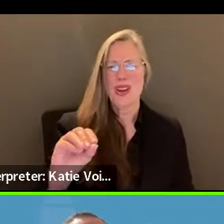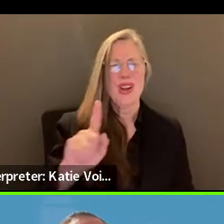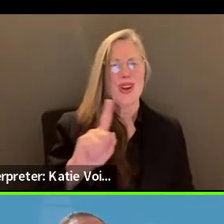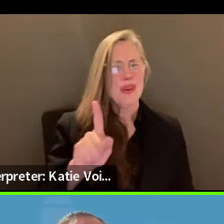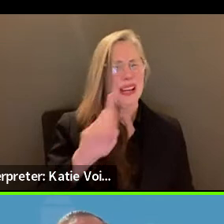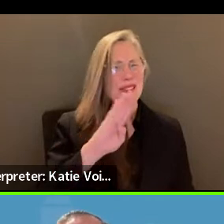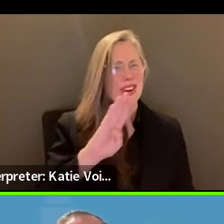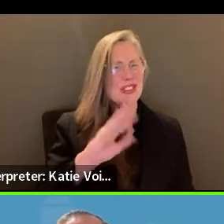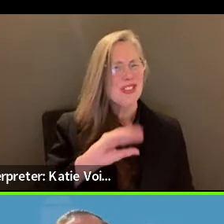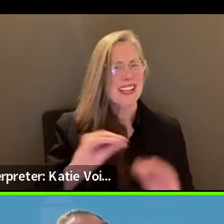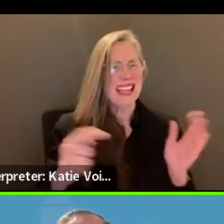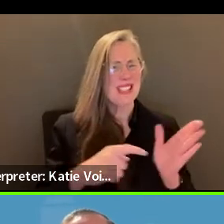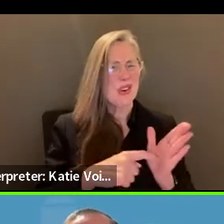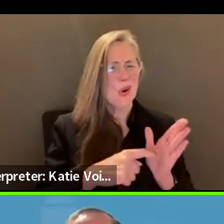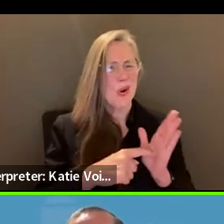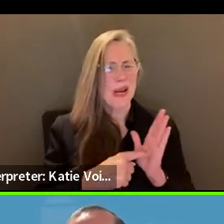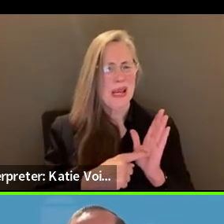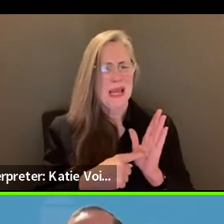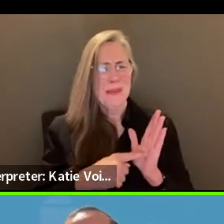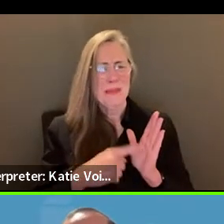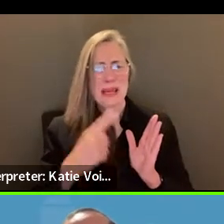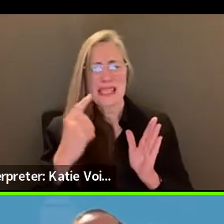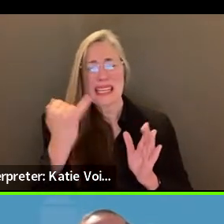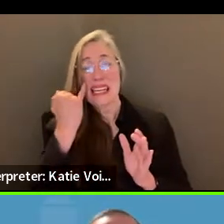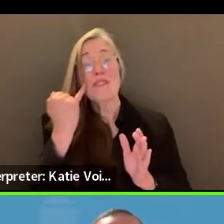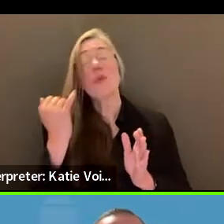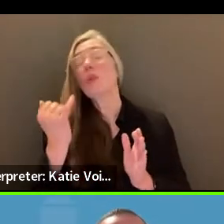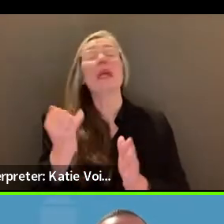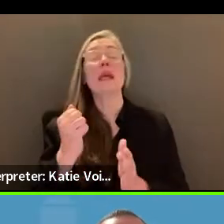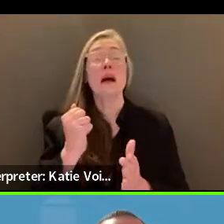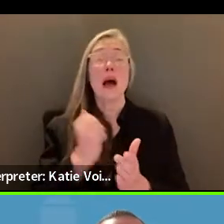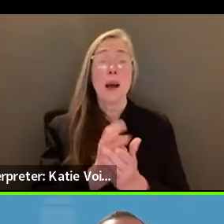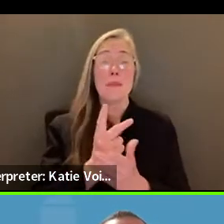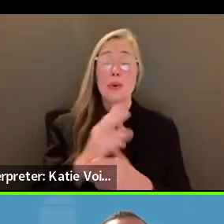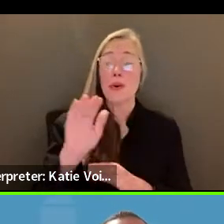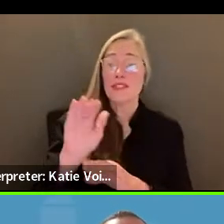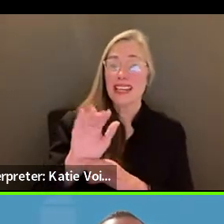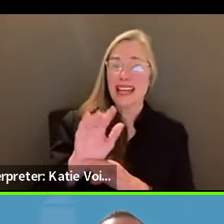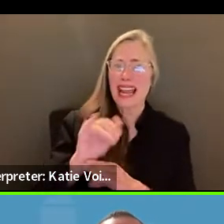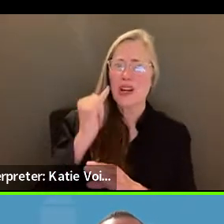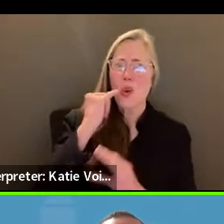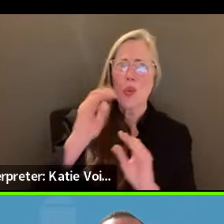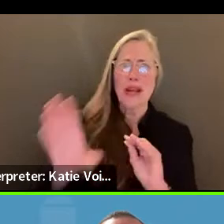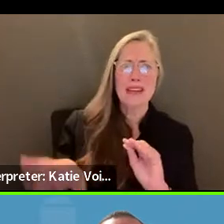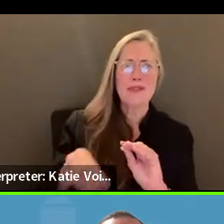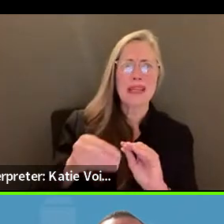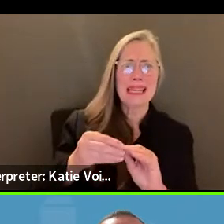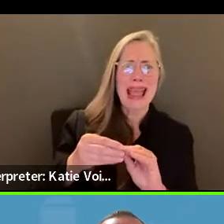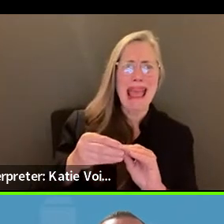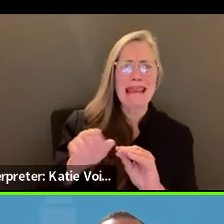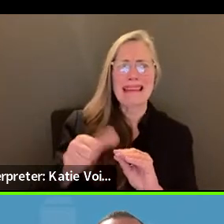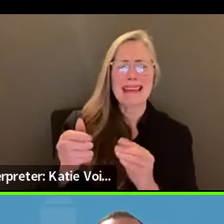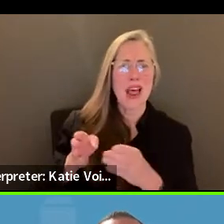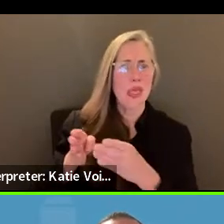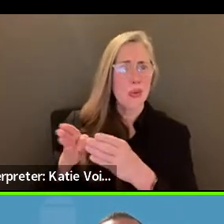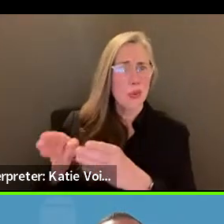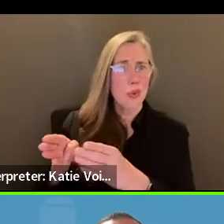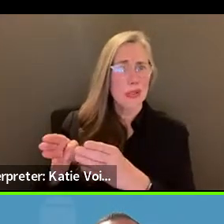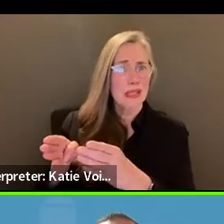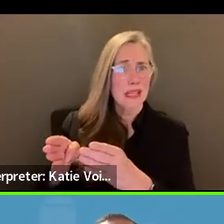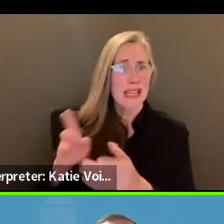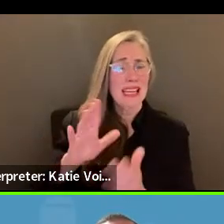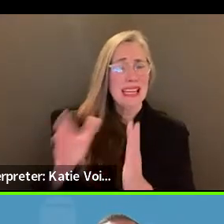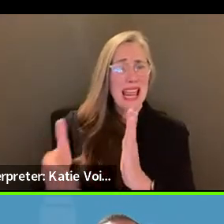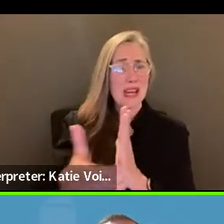a transportation plan, if we approve it tonight, and let's say we decide to add another route, we can make a change to